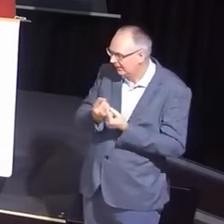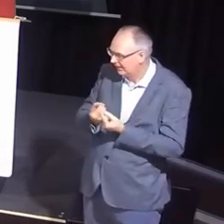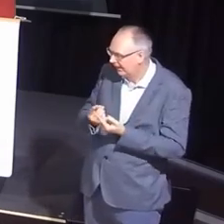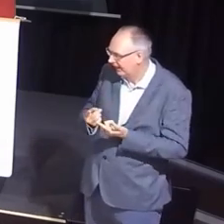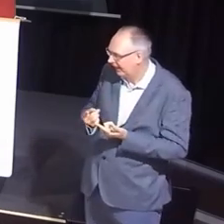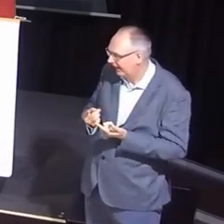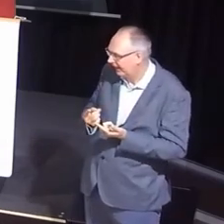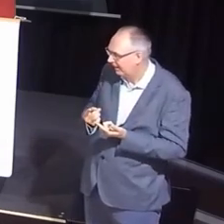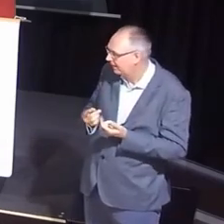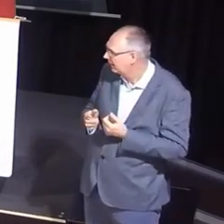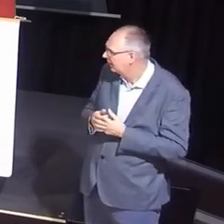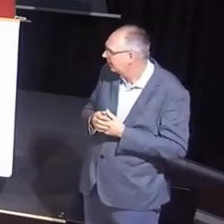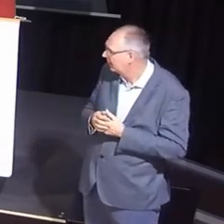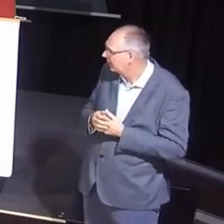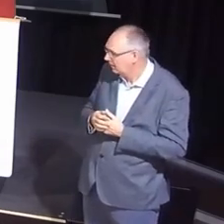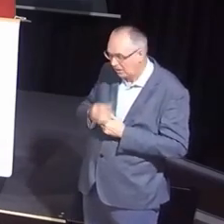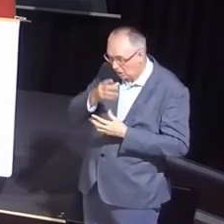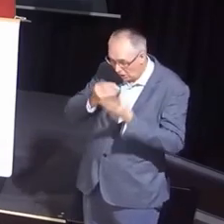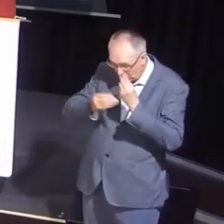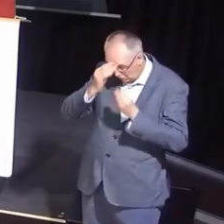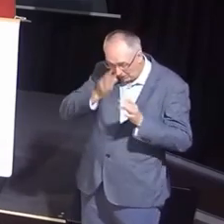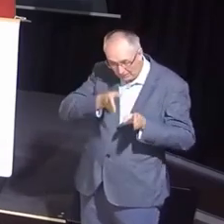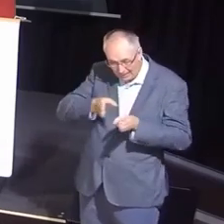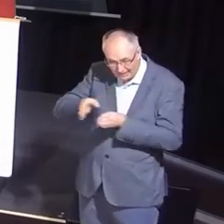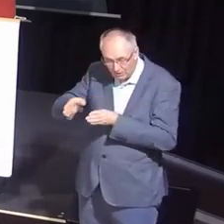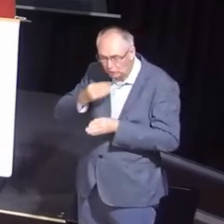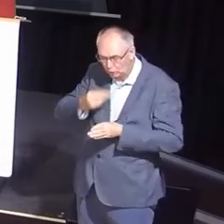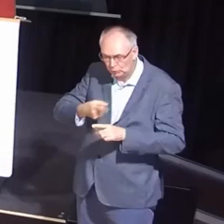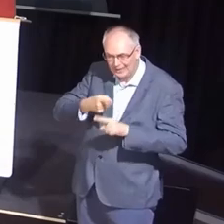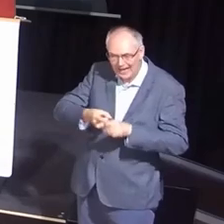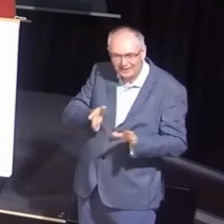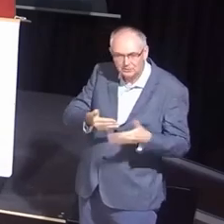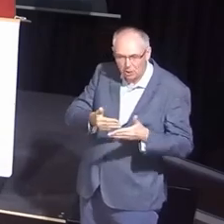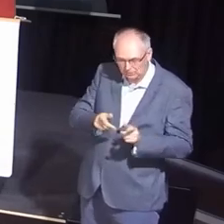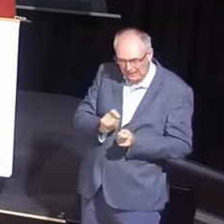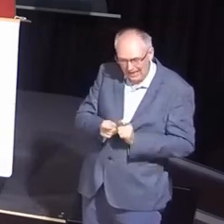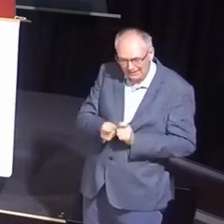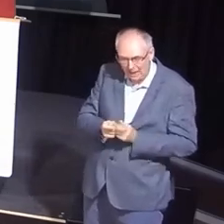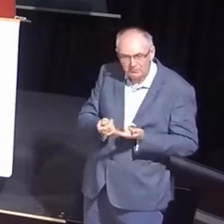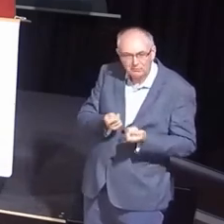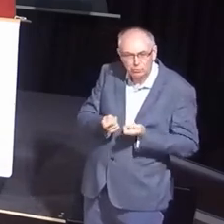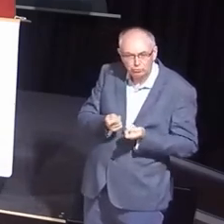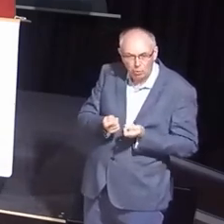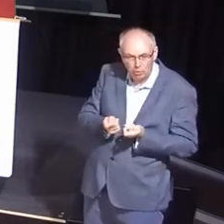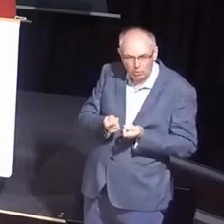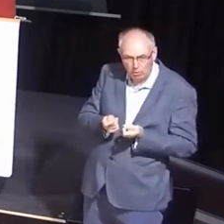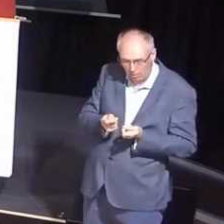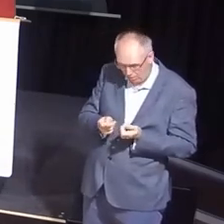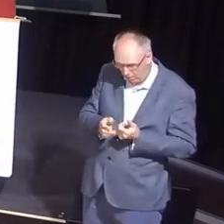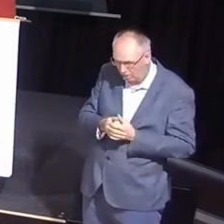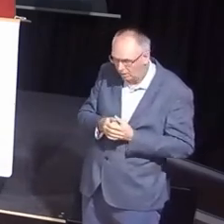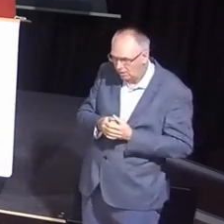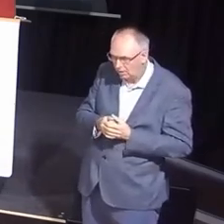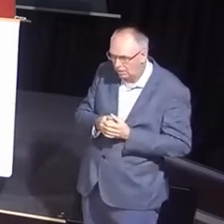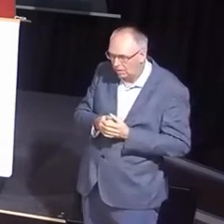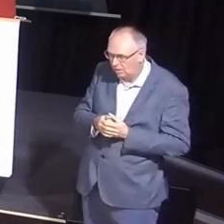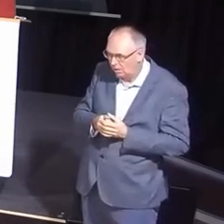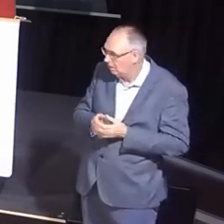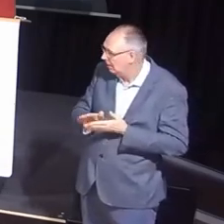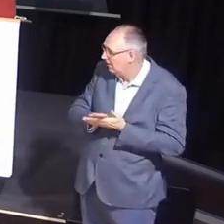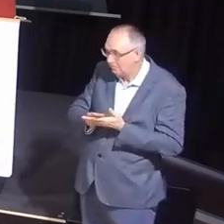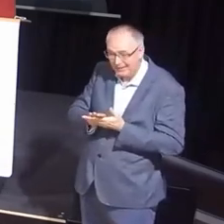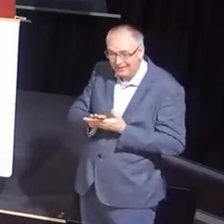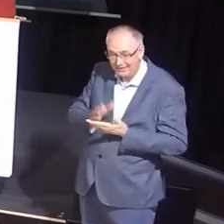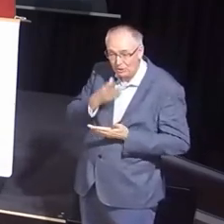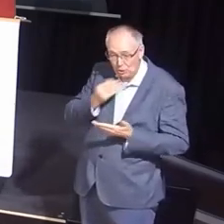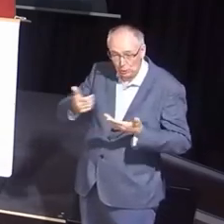suddenly learned about it to learn patterns was that to use the Xbox adaptive controller with additional buttons. So I was able to do buttons with my feet as well